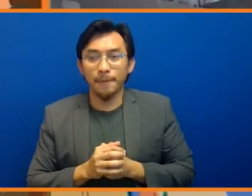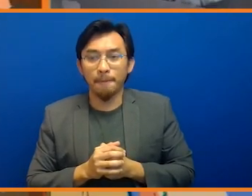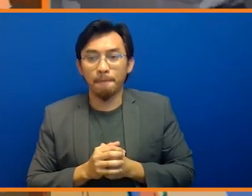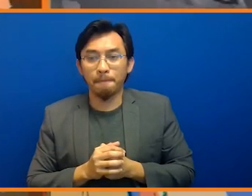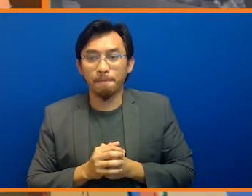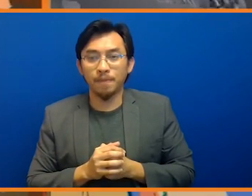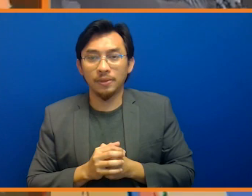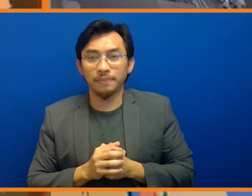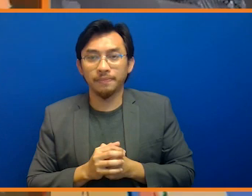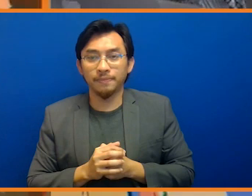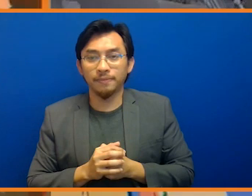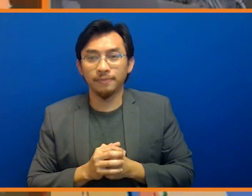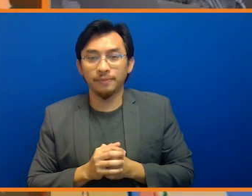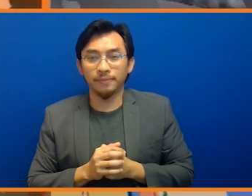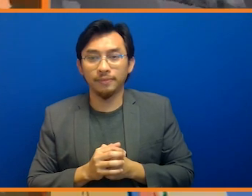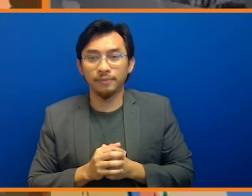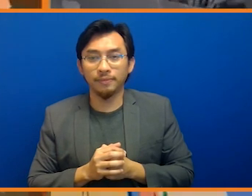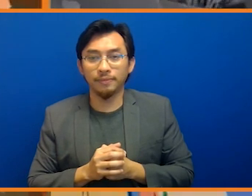Yep.